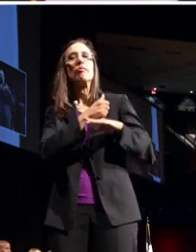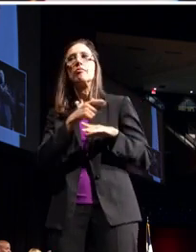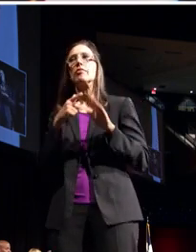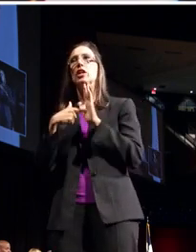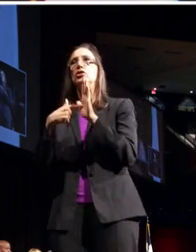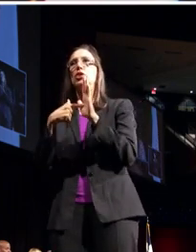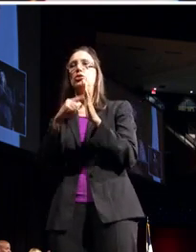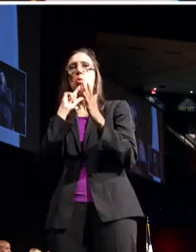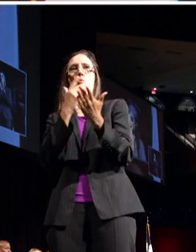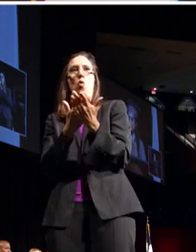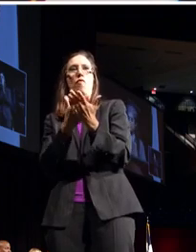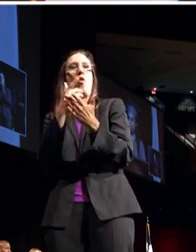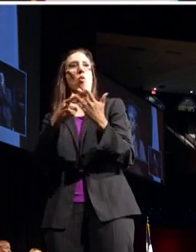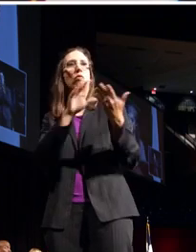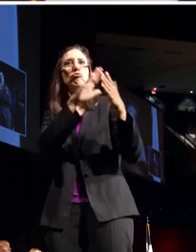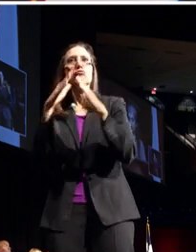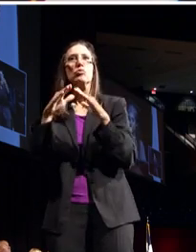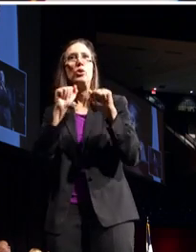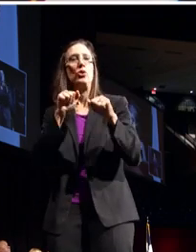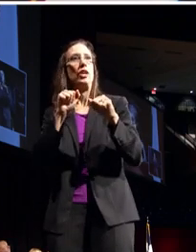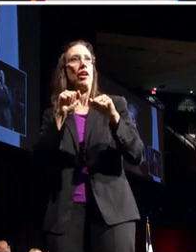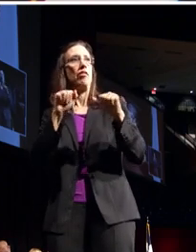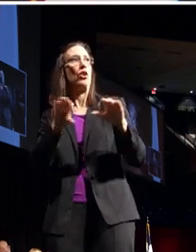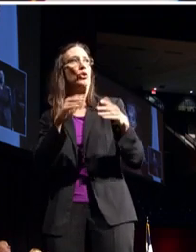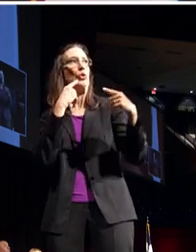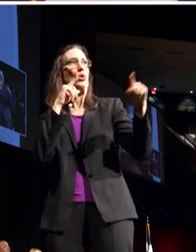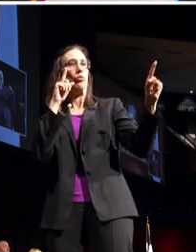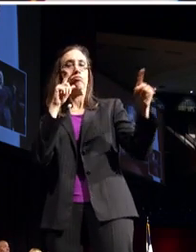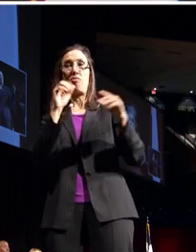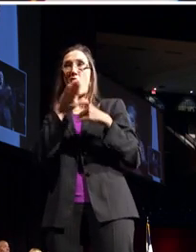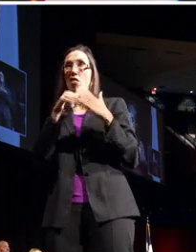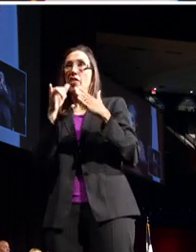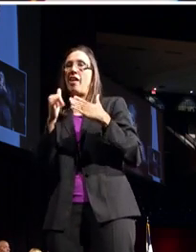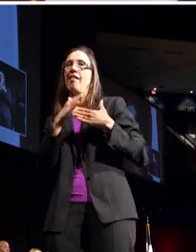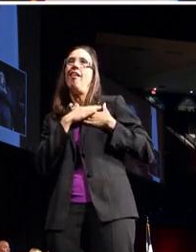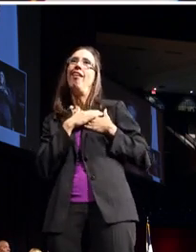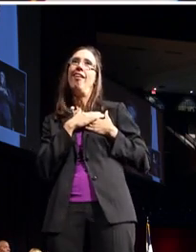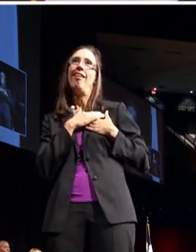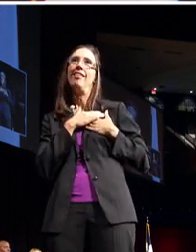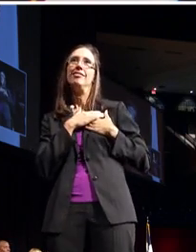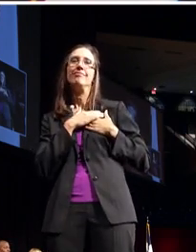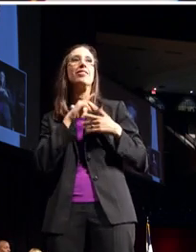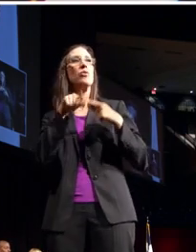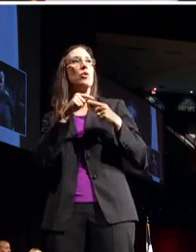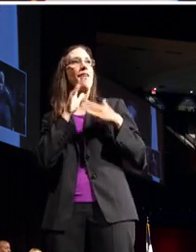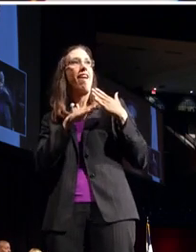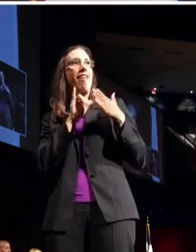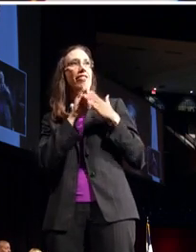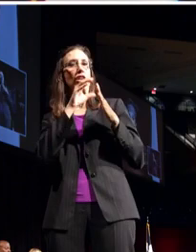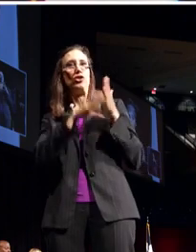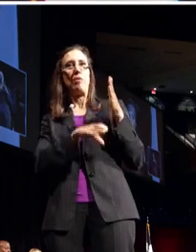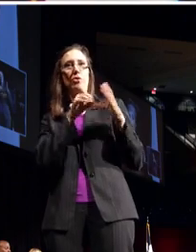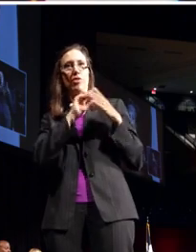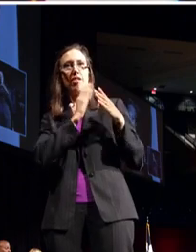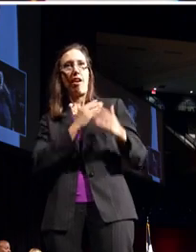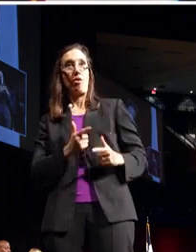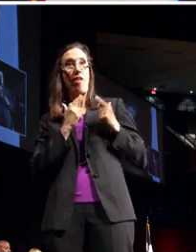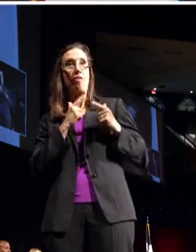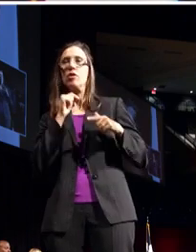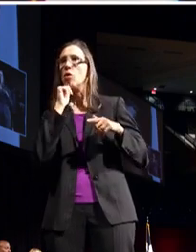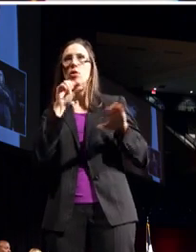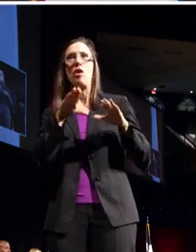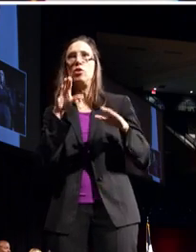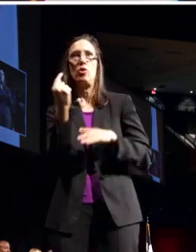do. All of this and more we carry in the bottom of our hearts as we end this chapter in our lives, a chapter that we won't end